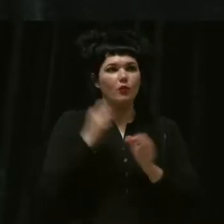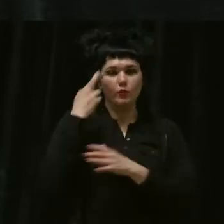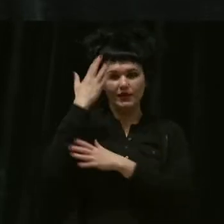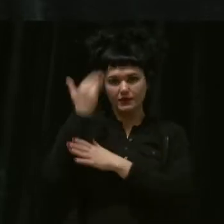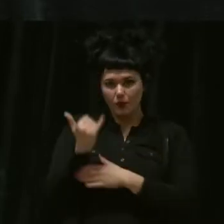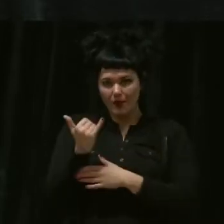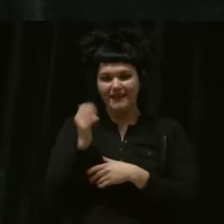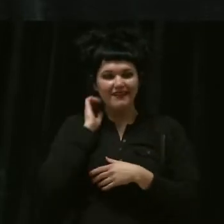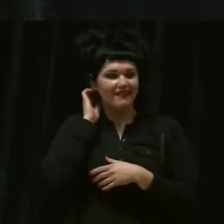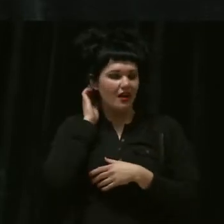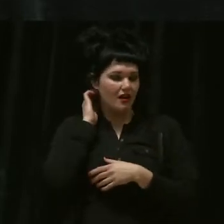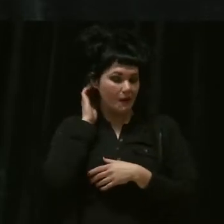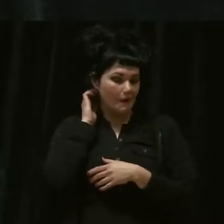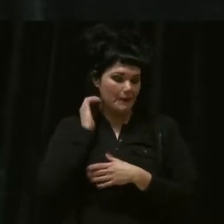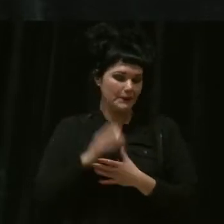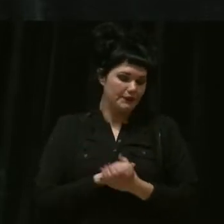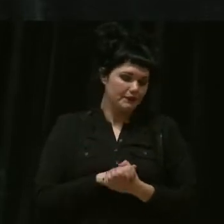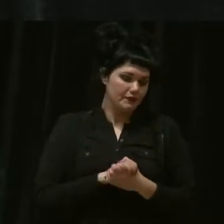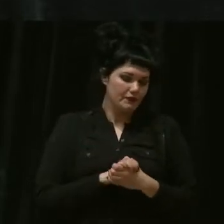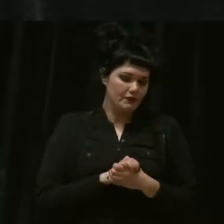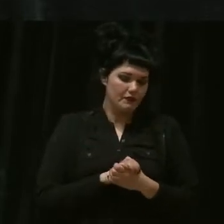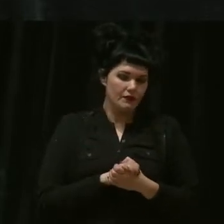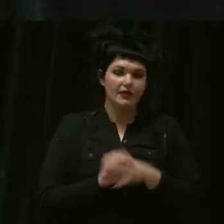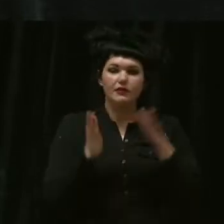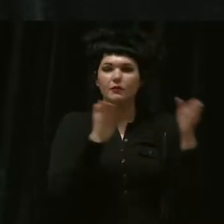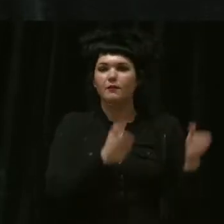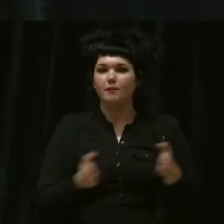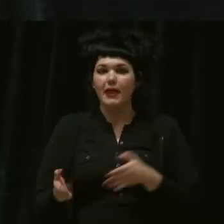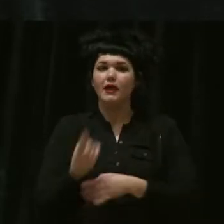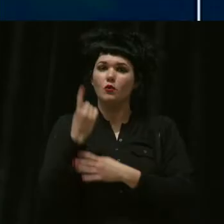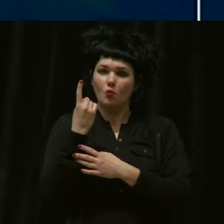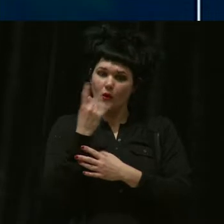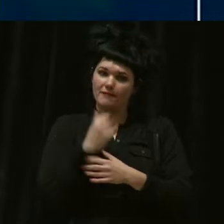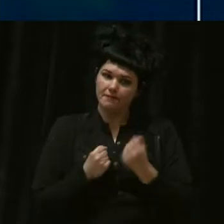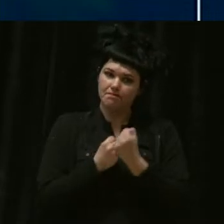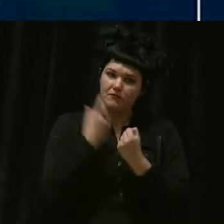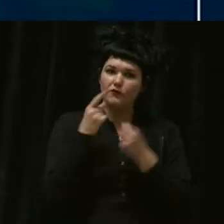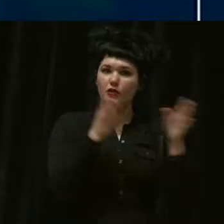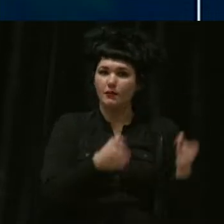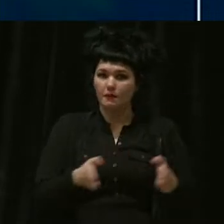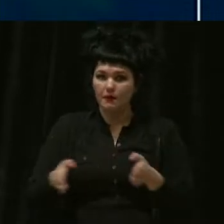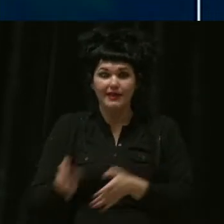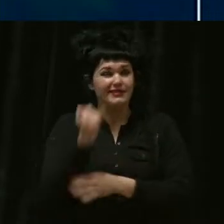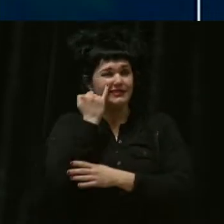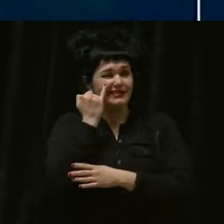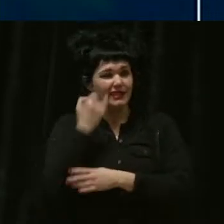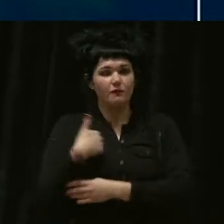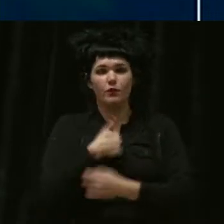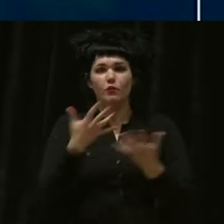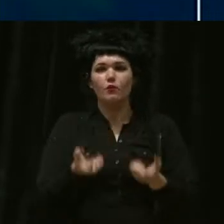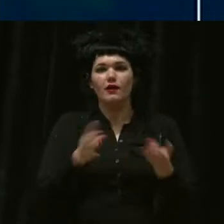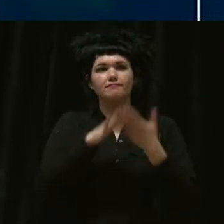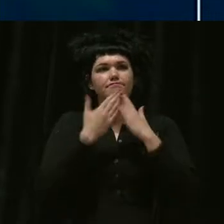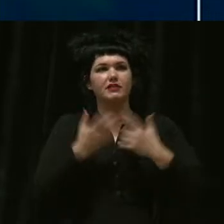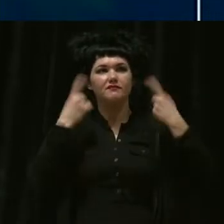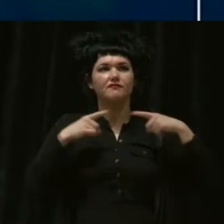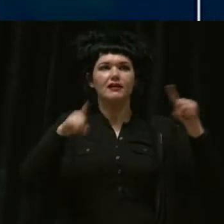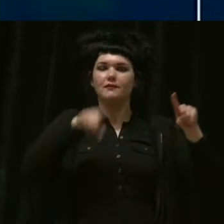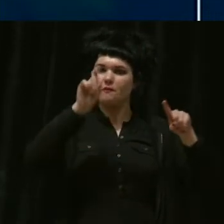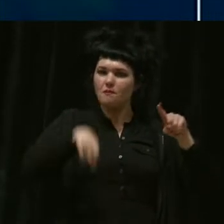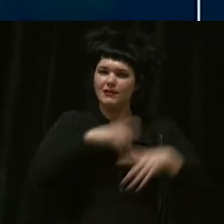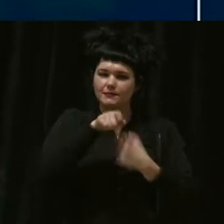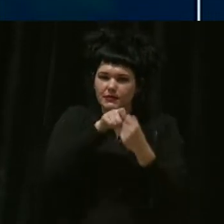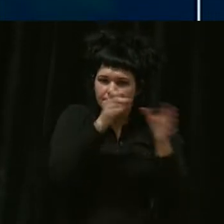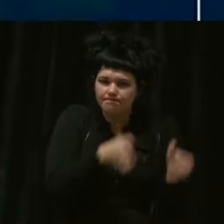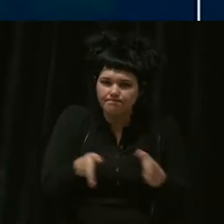the plan, one of the arguments for the plan in the first place was if we were going to be effective, we needed to be strategic in those